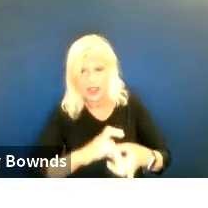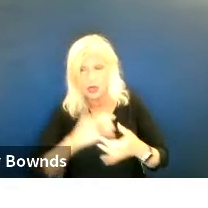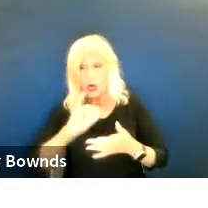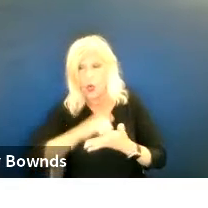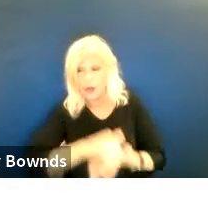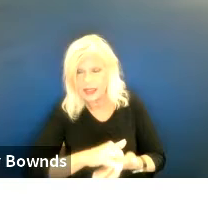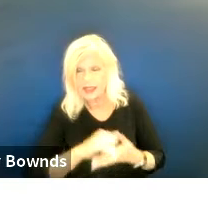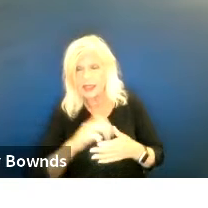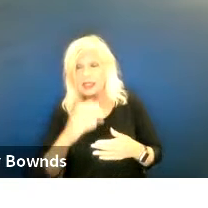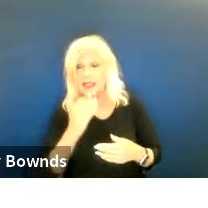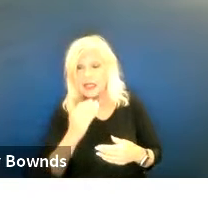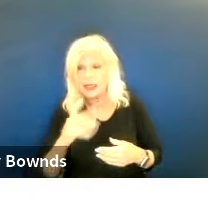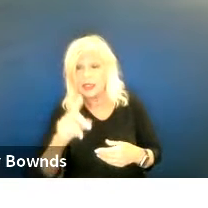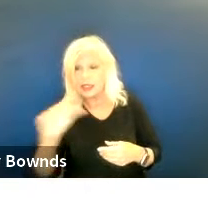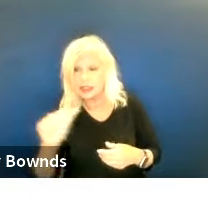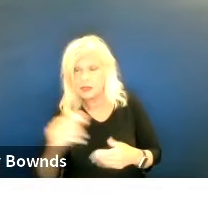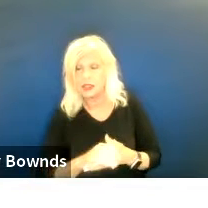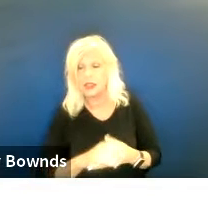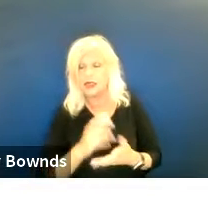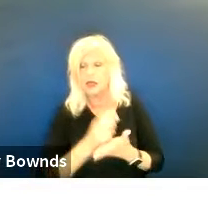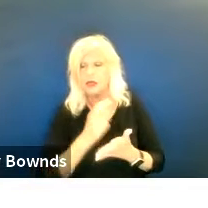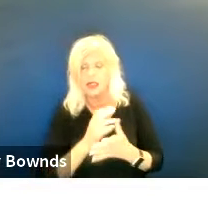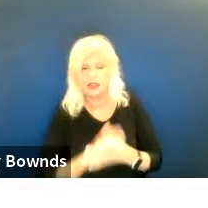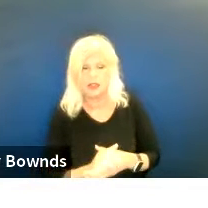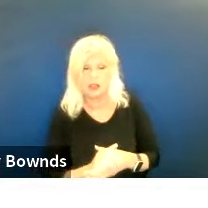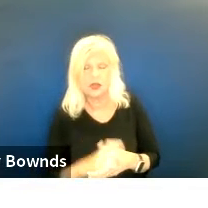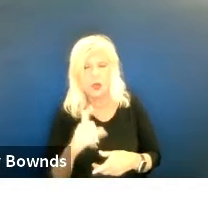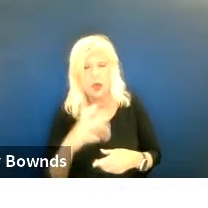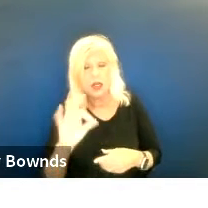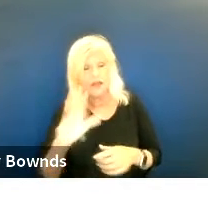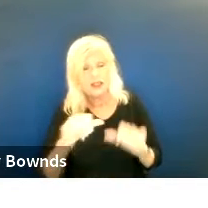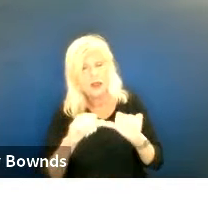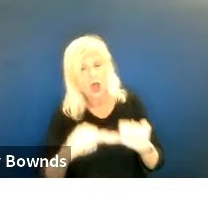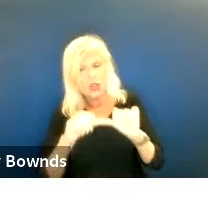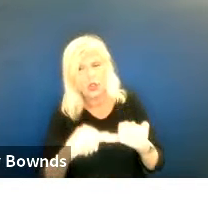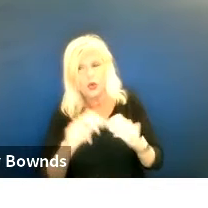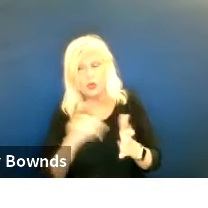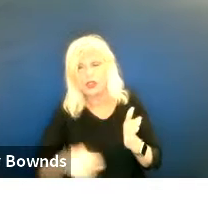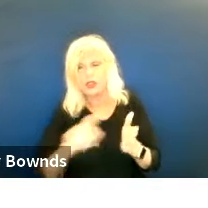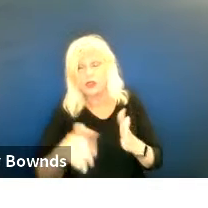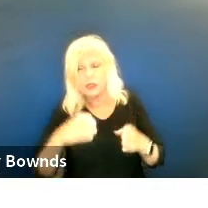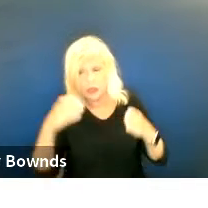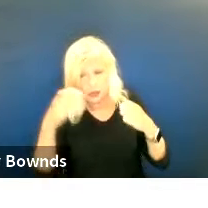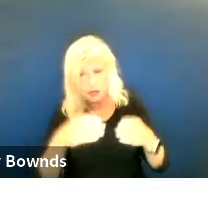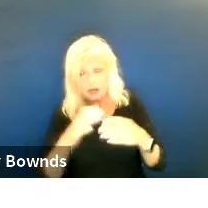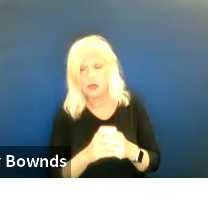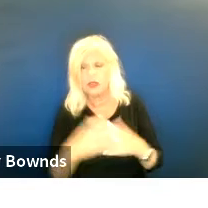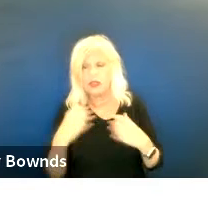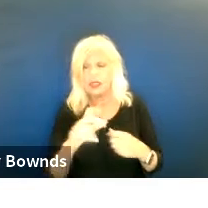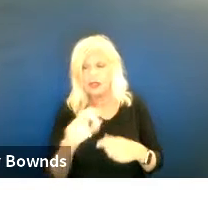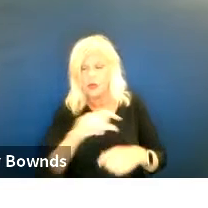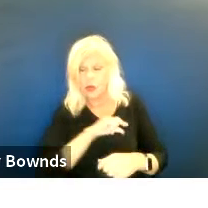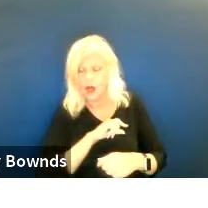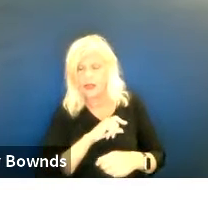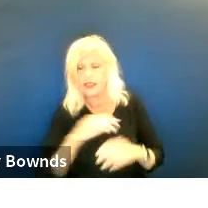diabetes, disability, and rehabilitation. One of his ongoing line of research is the area of healthcare quality improvement